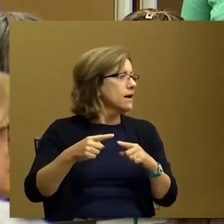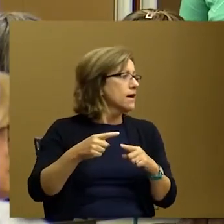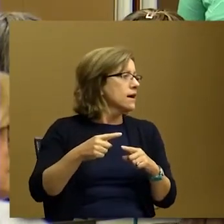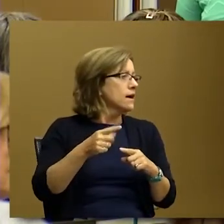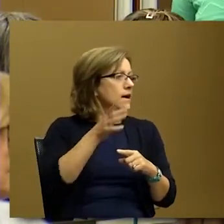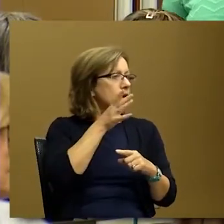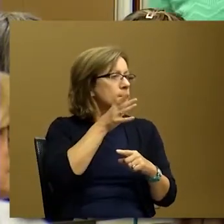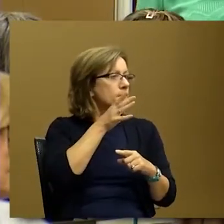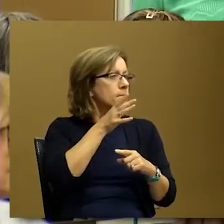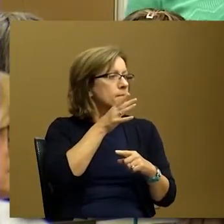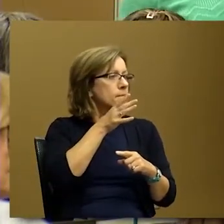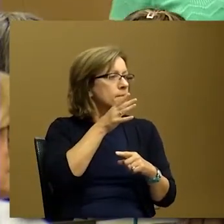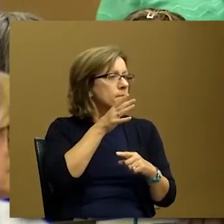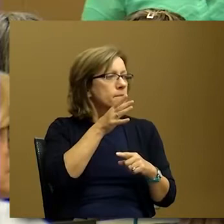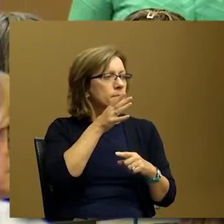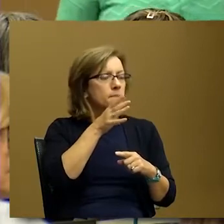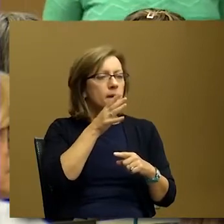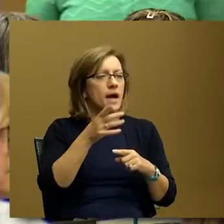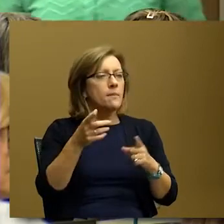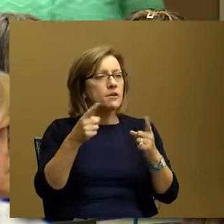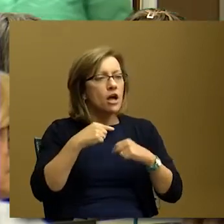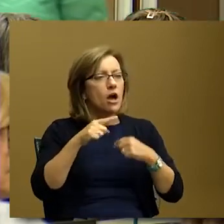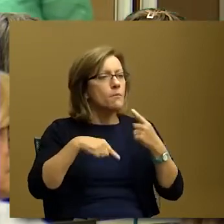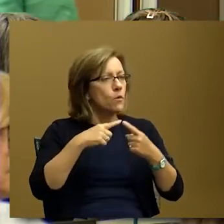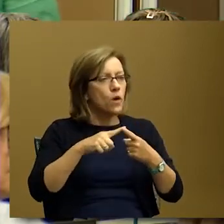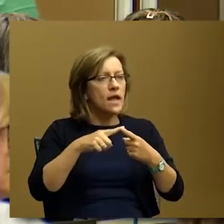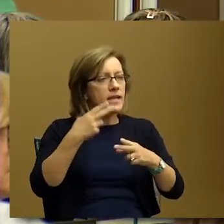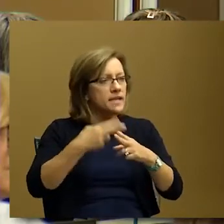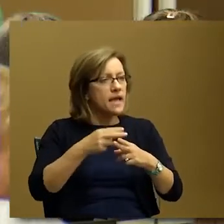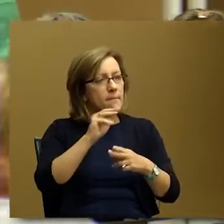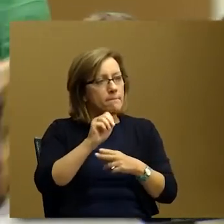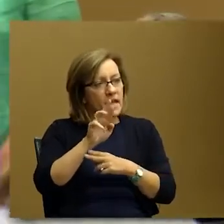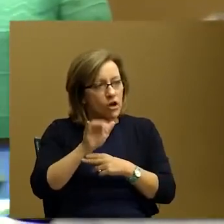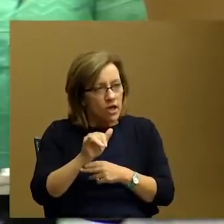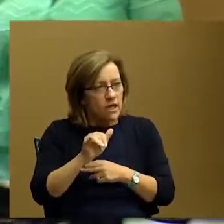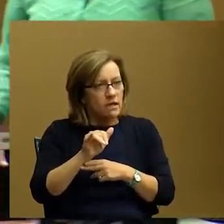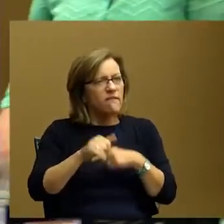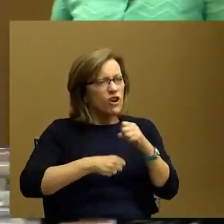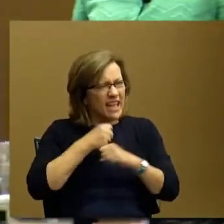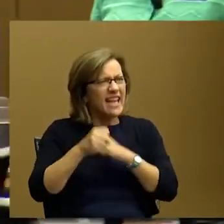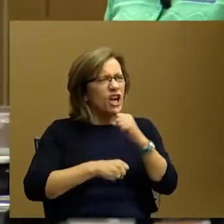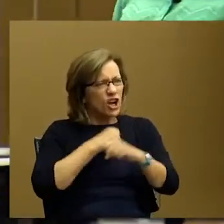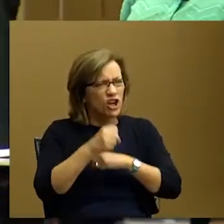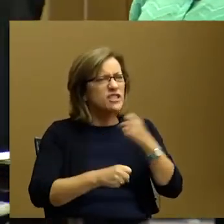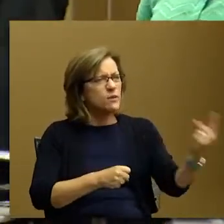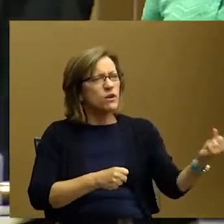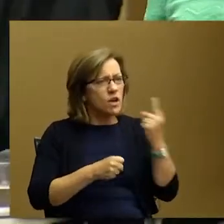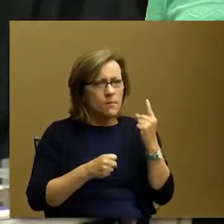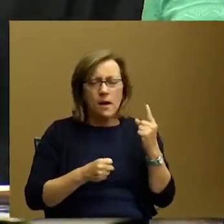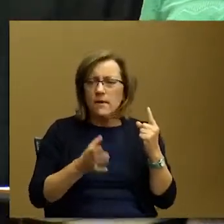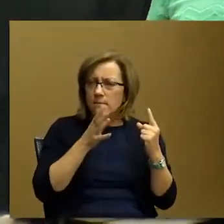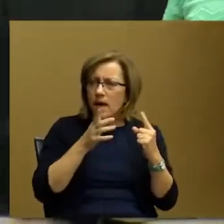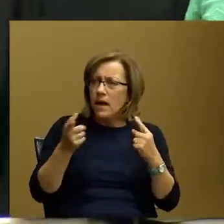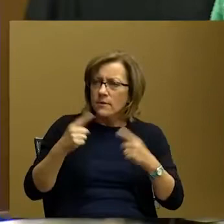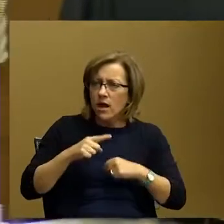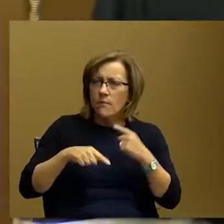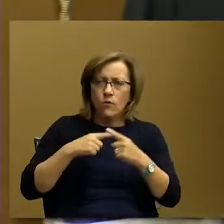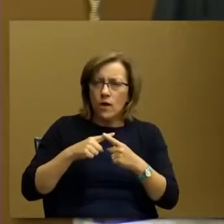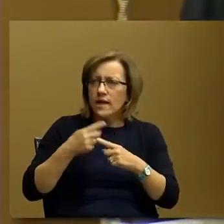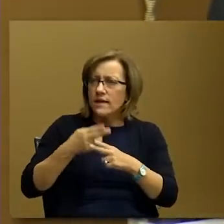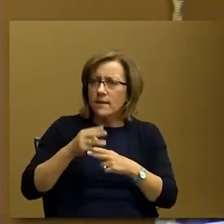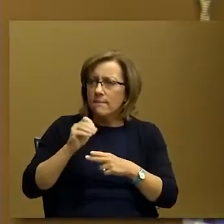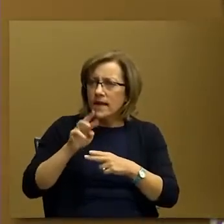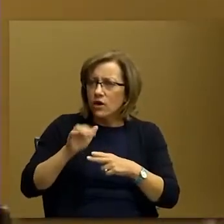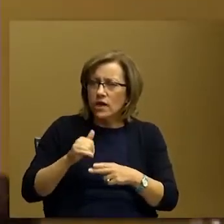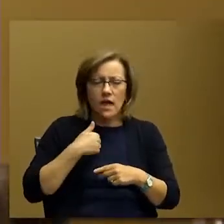Mom, come when? Name Mary. And years he would do that, and I would respond and say,